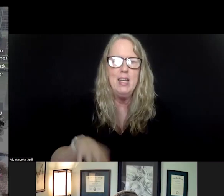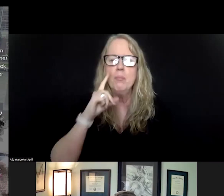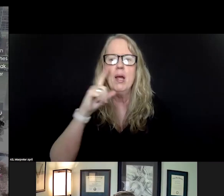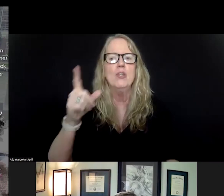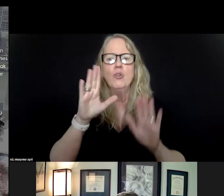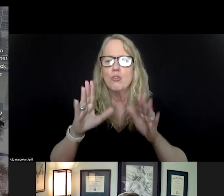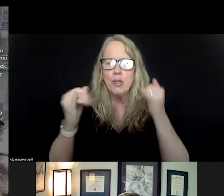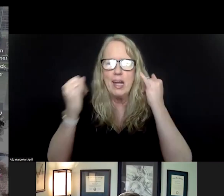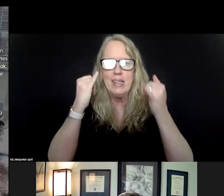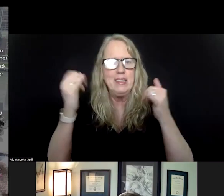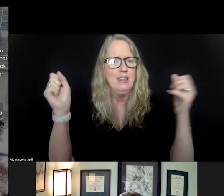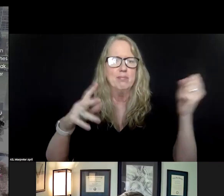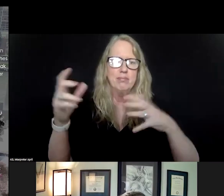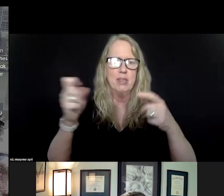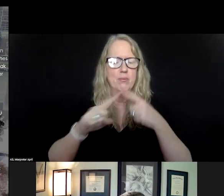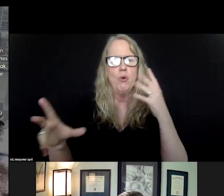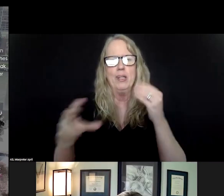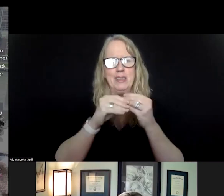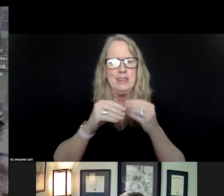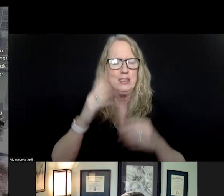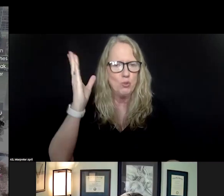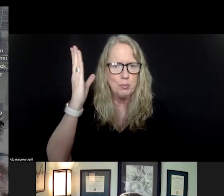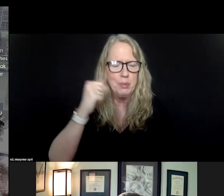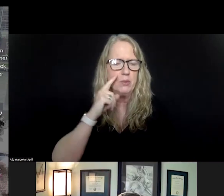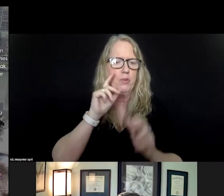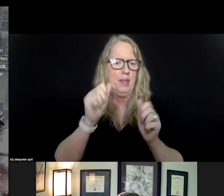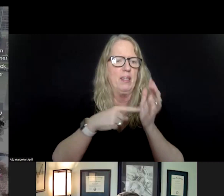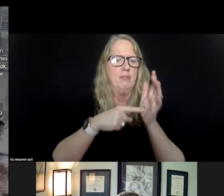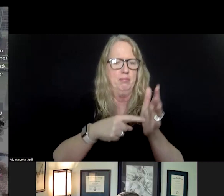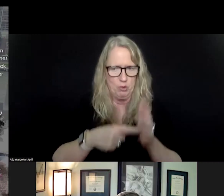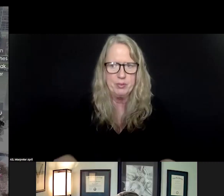great ideas for additional speakers to feature.